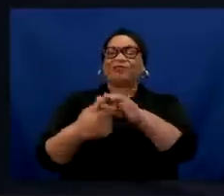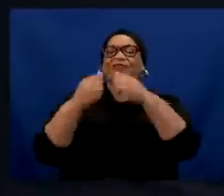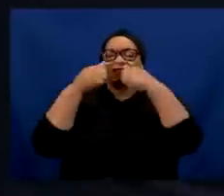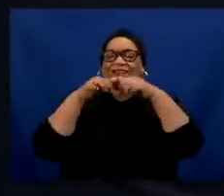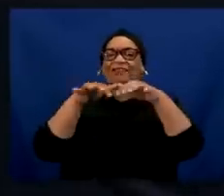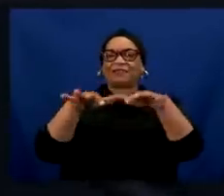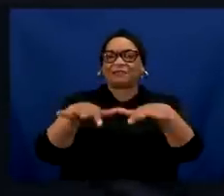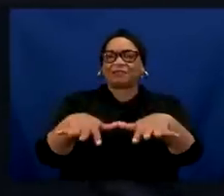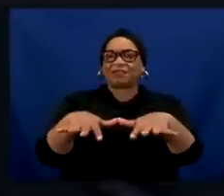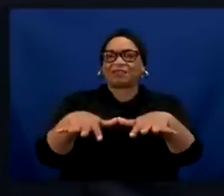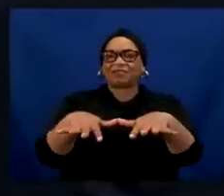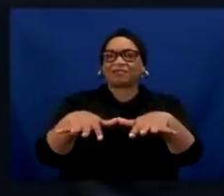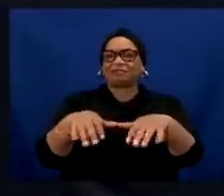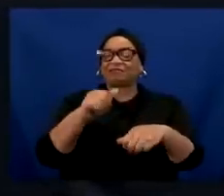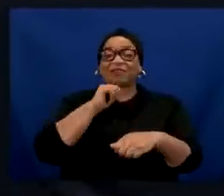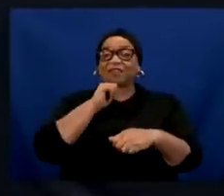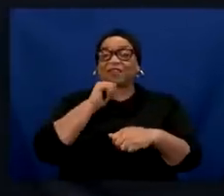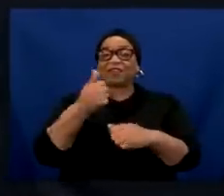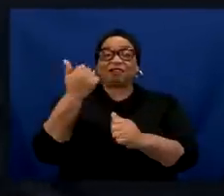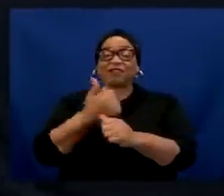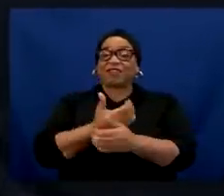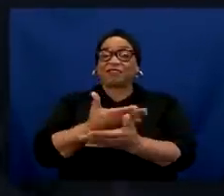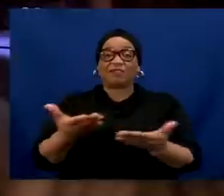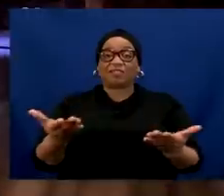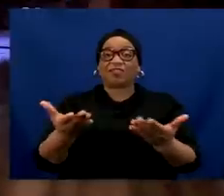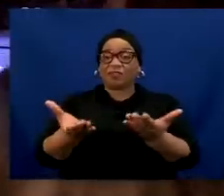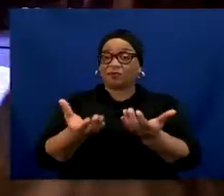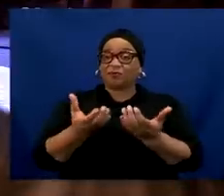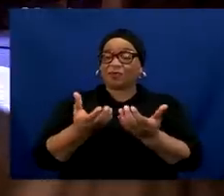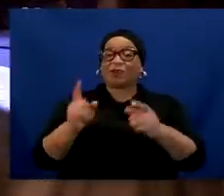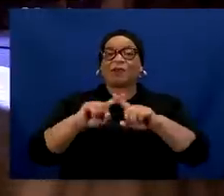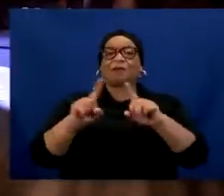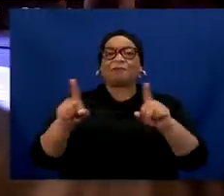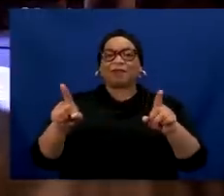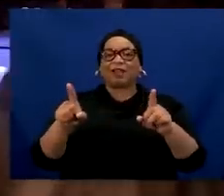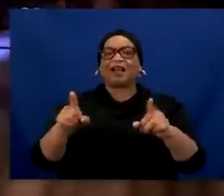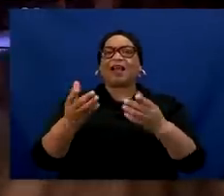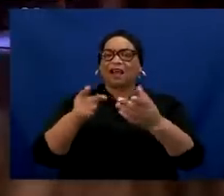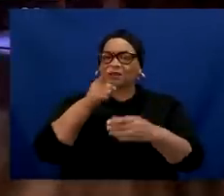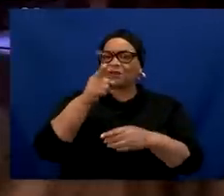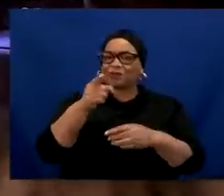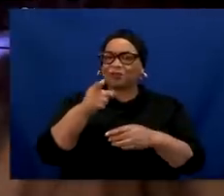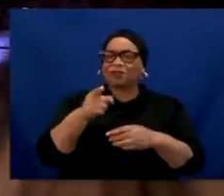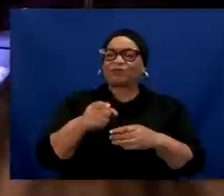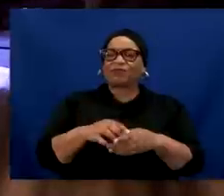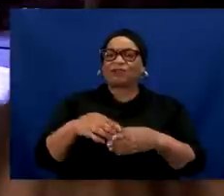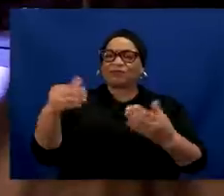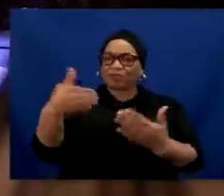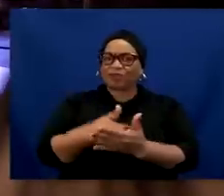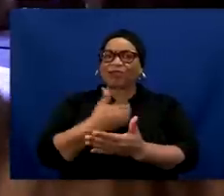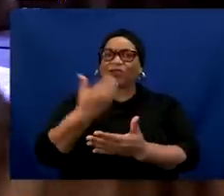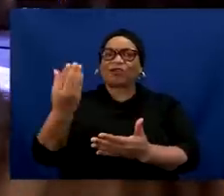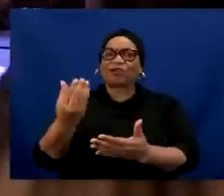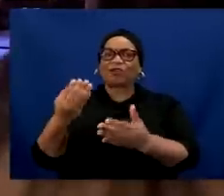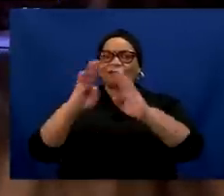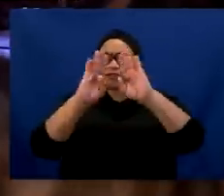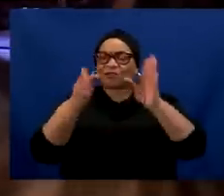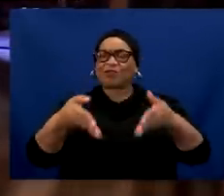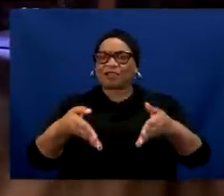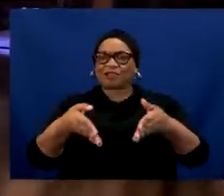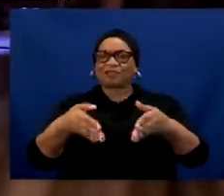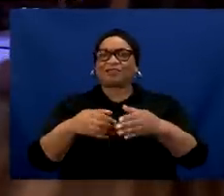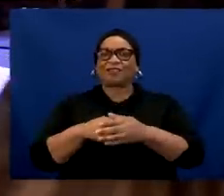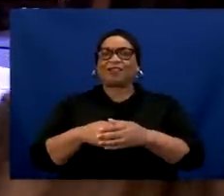you even if you don't have everything you want to have. You're the one I want to buy a new house. You're the one I want to be able to have that day. You're the one I want to